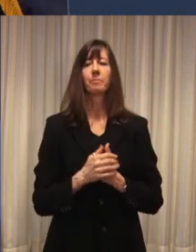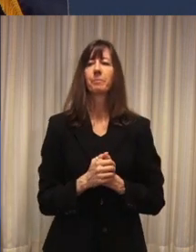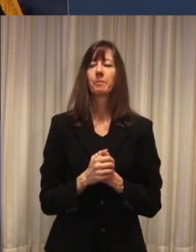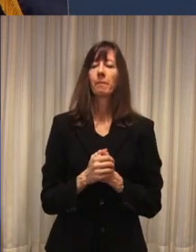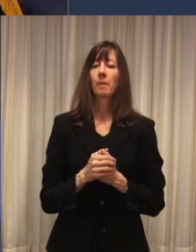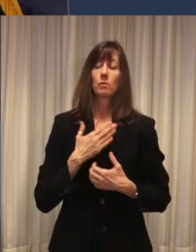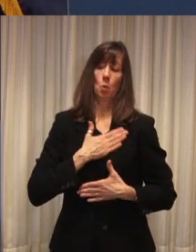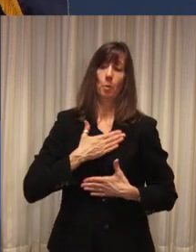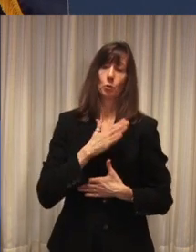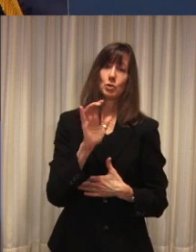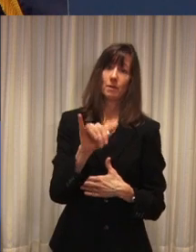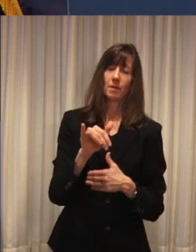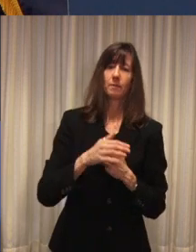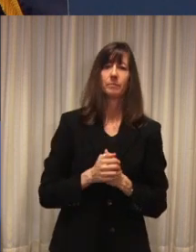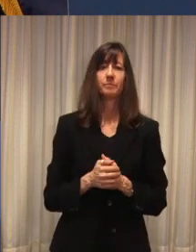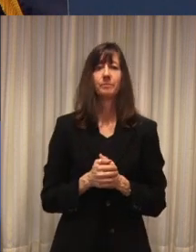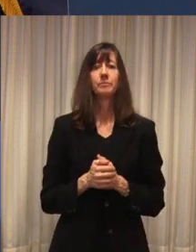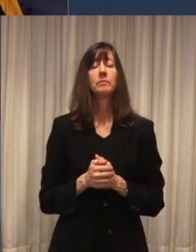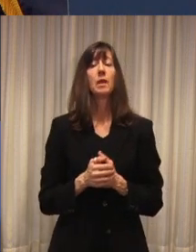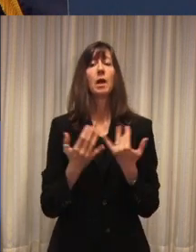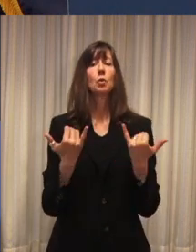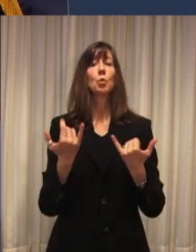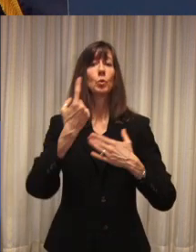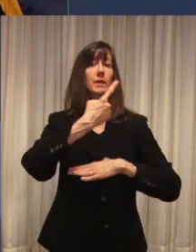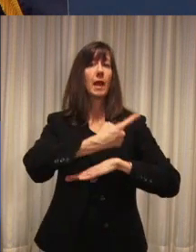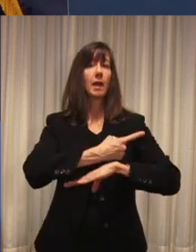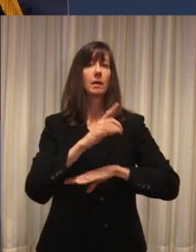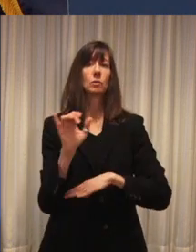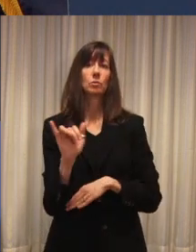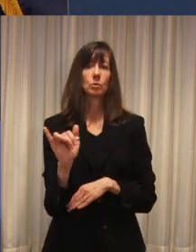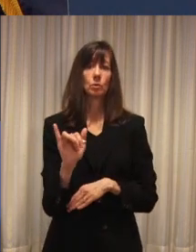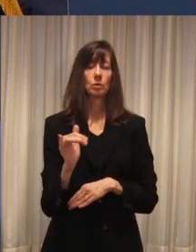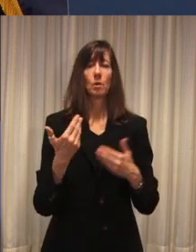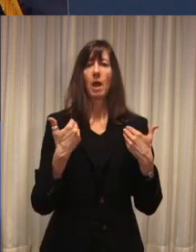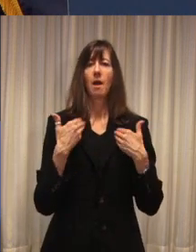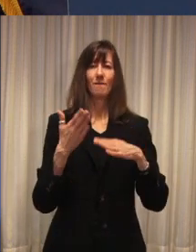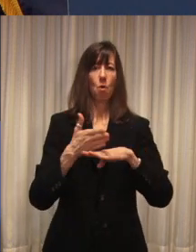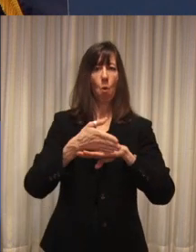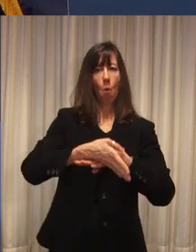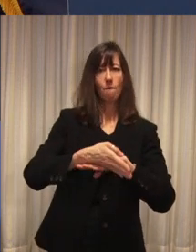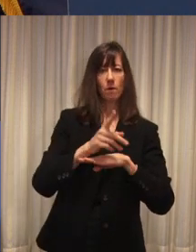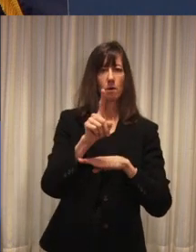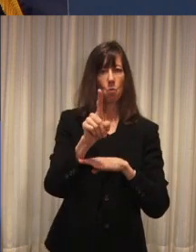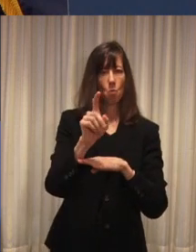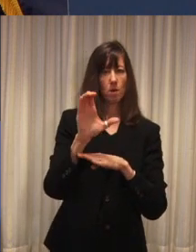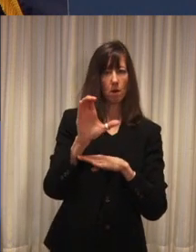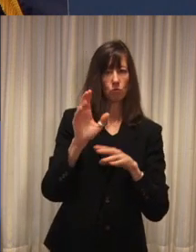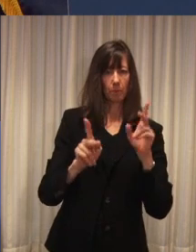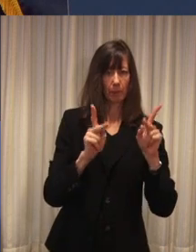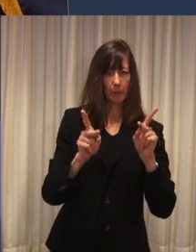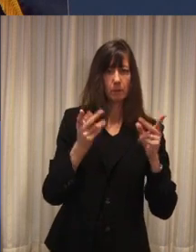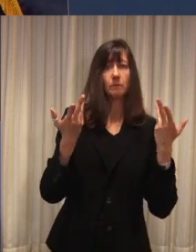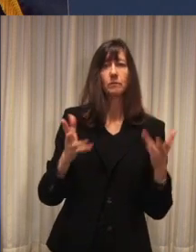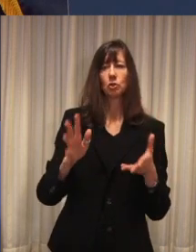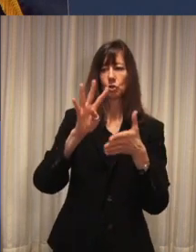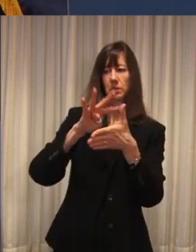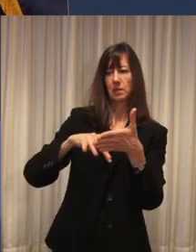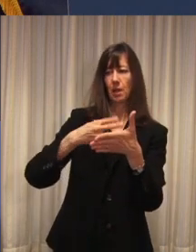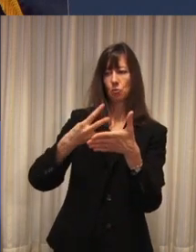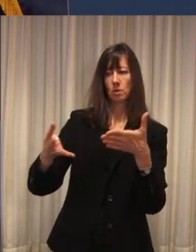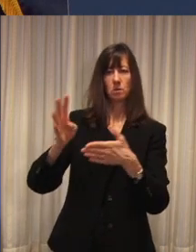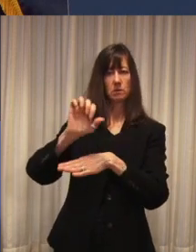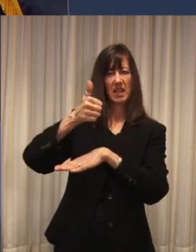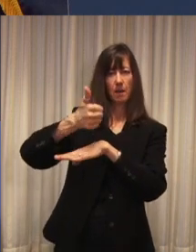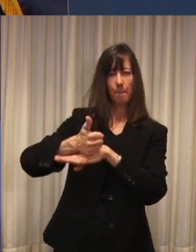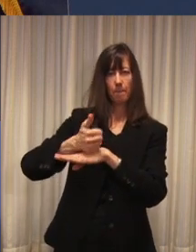In addition, today we have over 100 individuals scheduled at that testing site. So please continue to